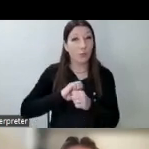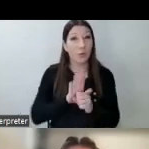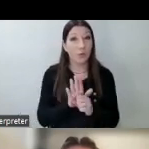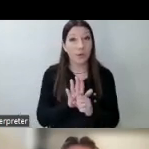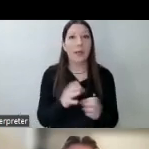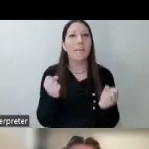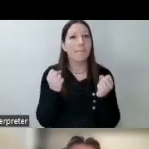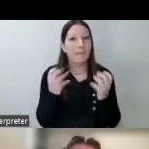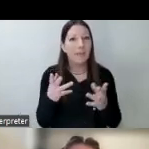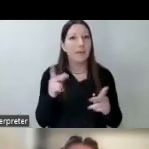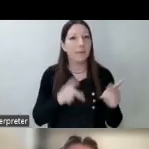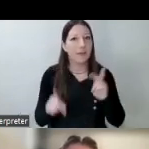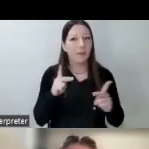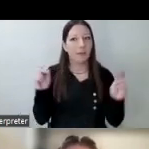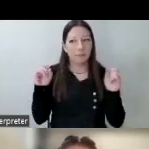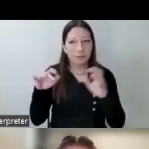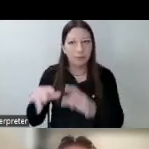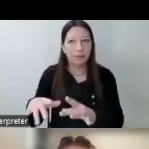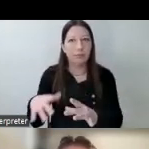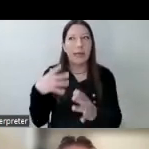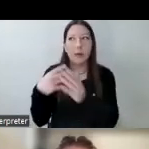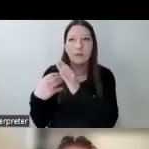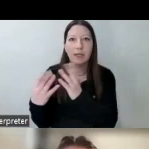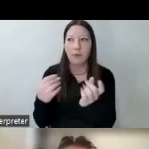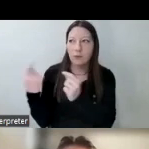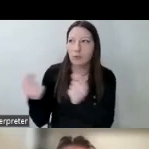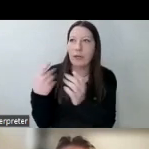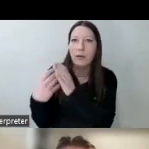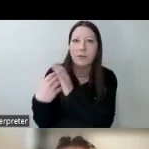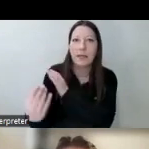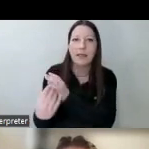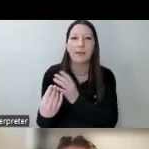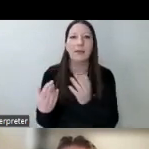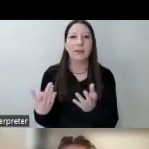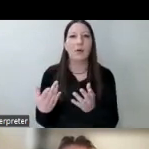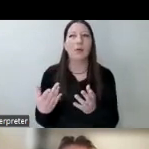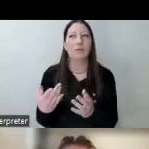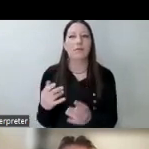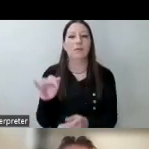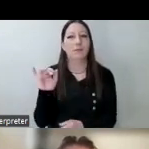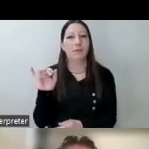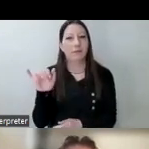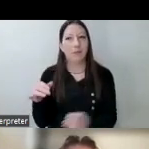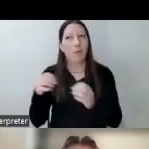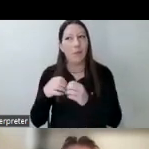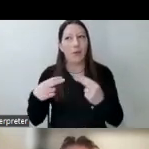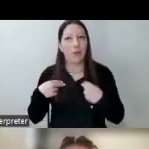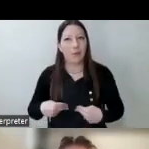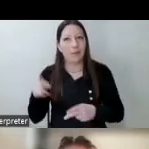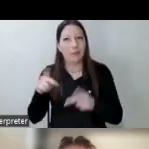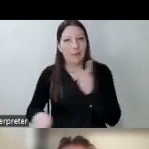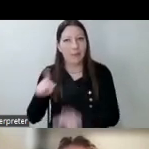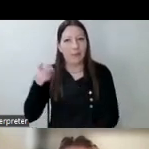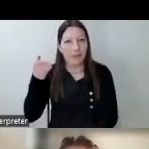of recreation. So this combination of extreme weather, the dry conditions, and the increased visitor traffic sort of